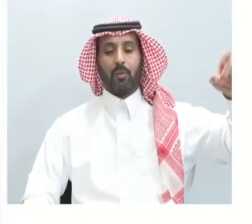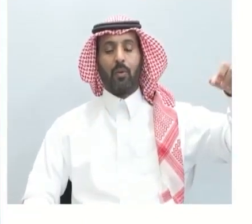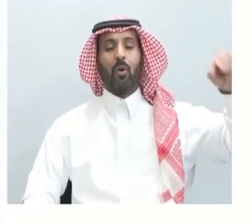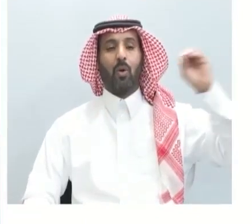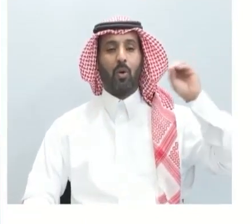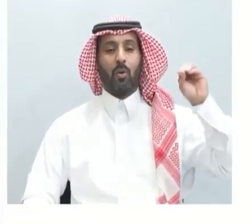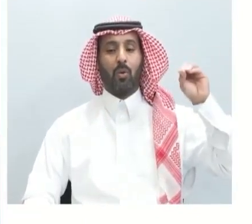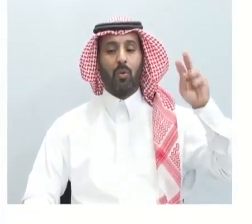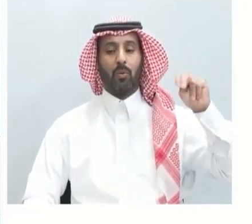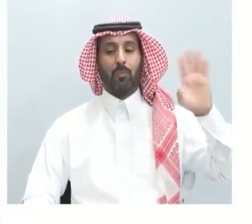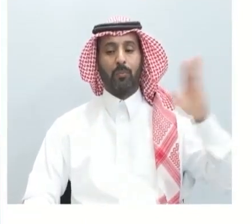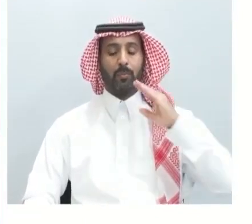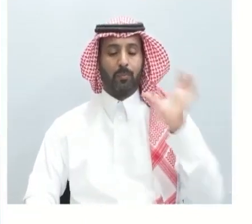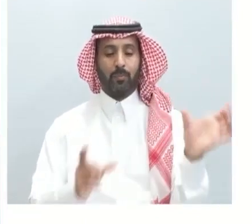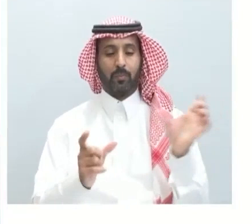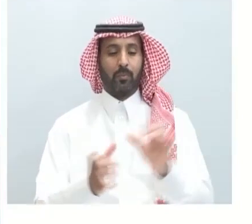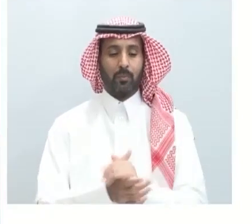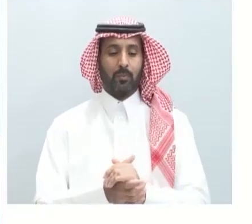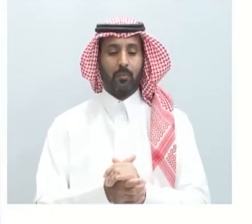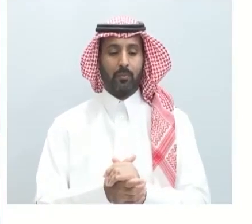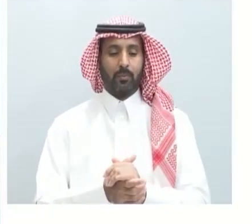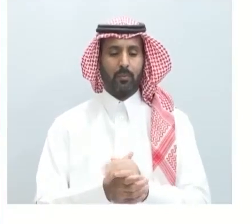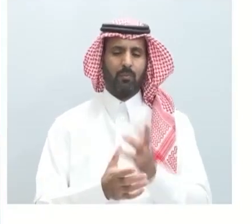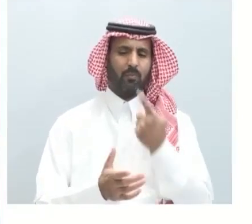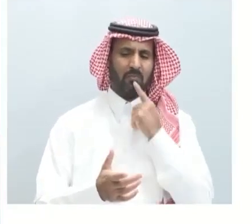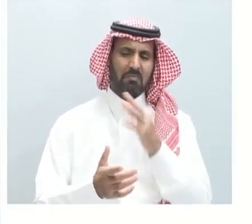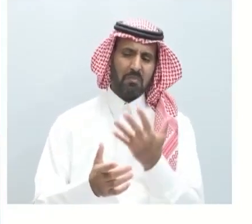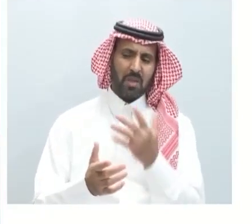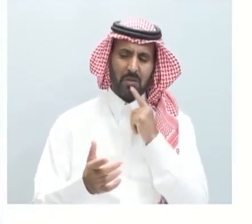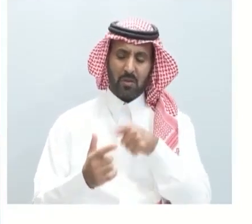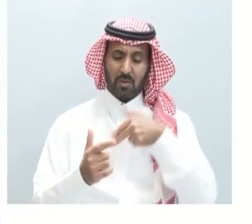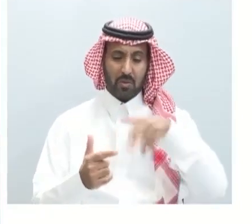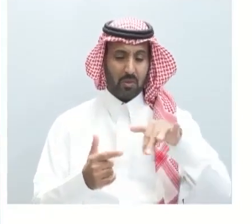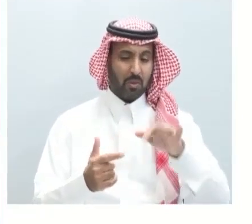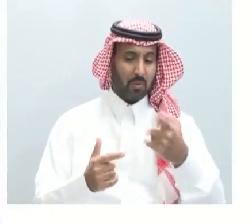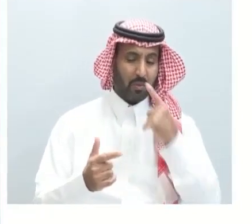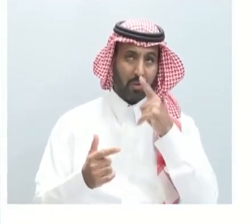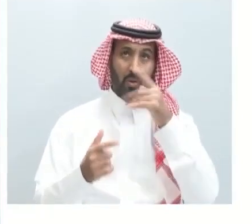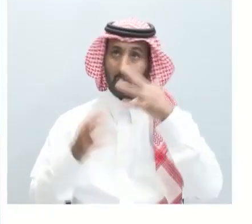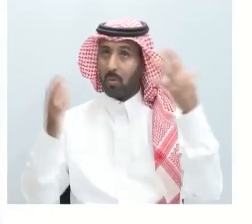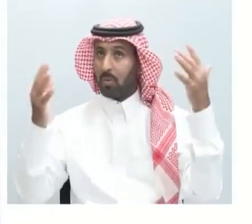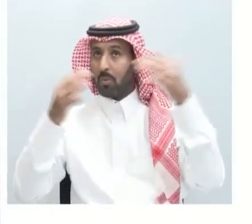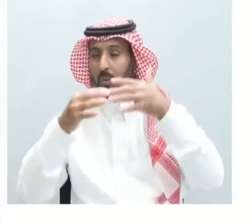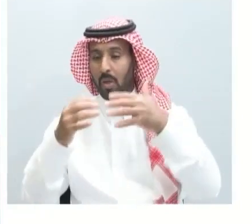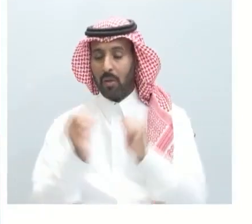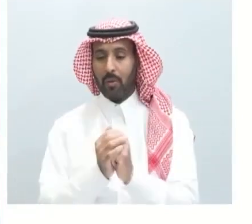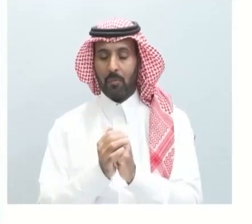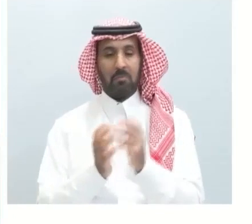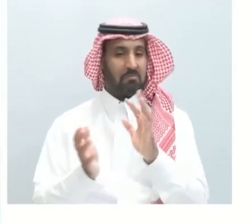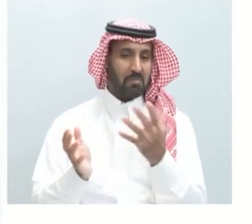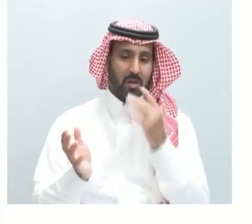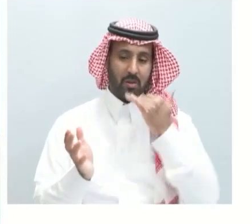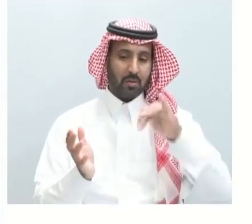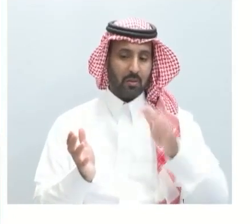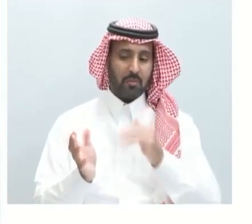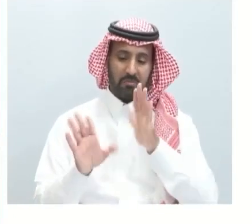before the preposition on we may not go it it depends on the weather and not